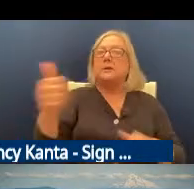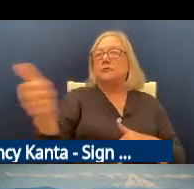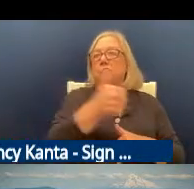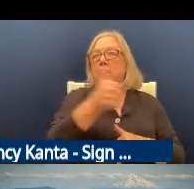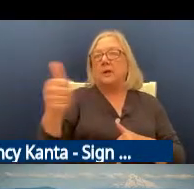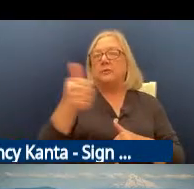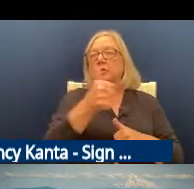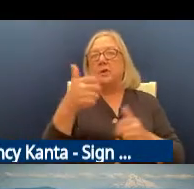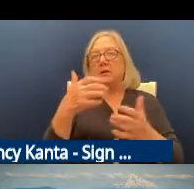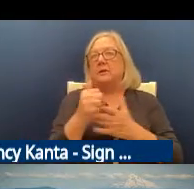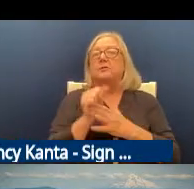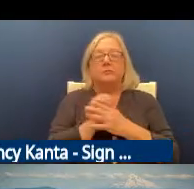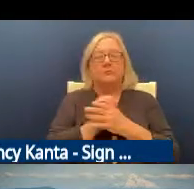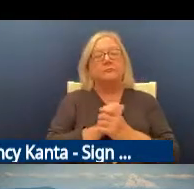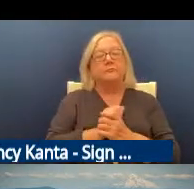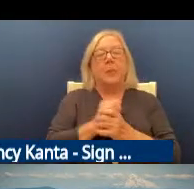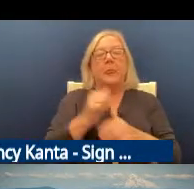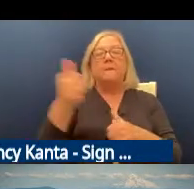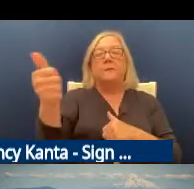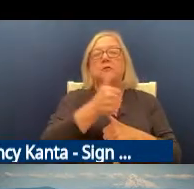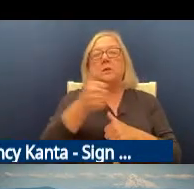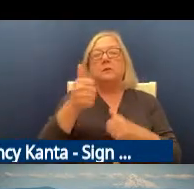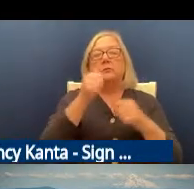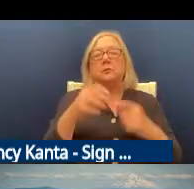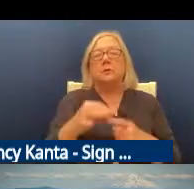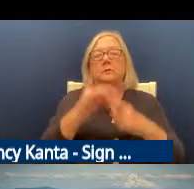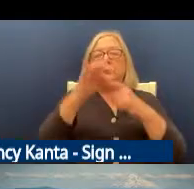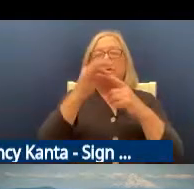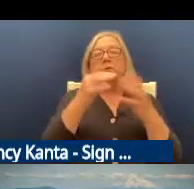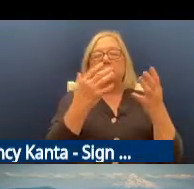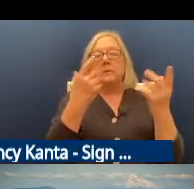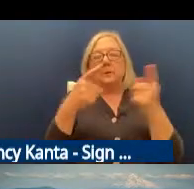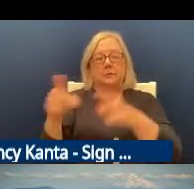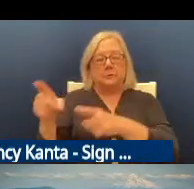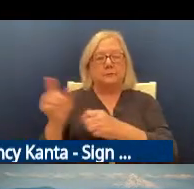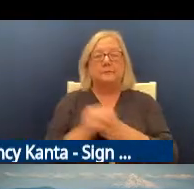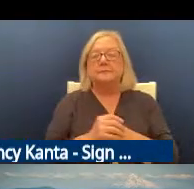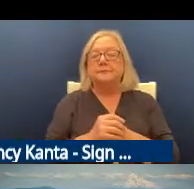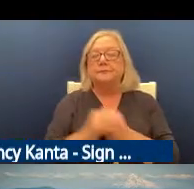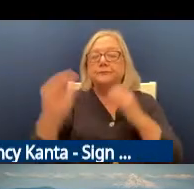Next is CTRAN, Leanne Carver.